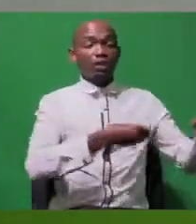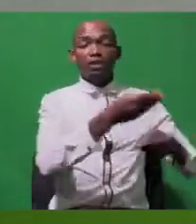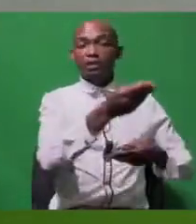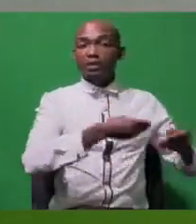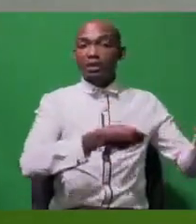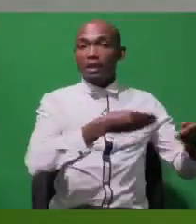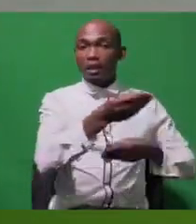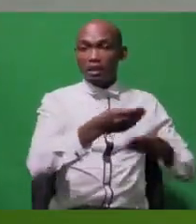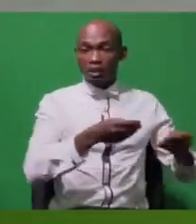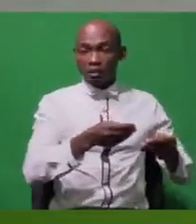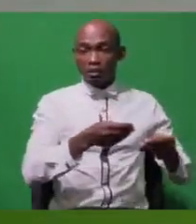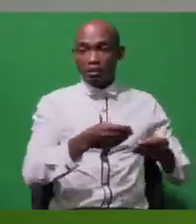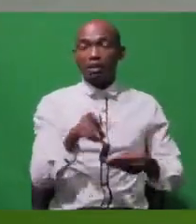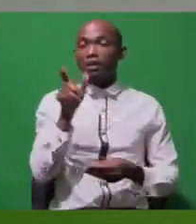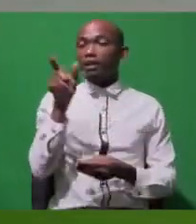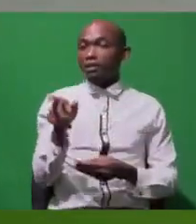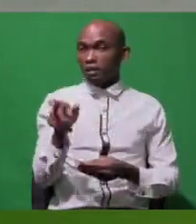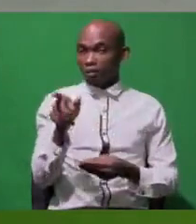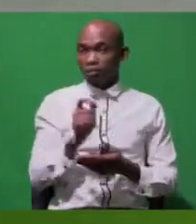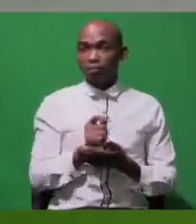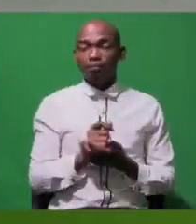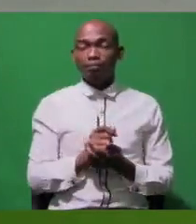to customer.